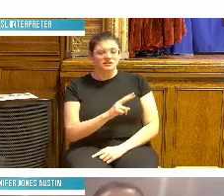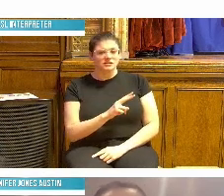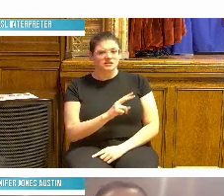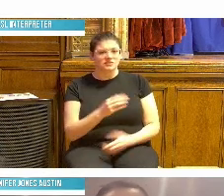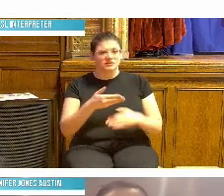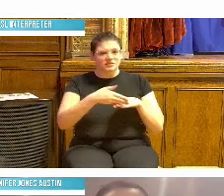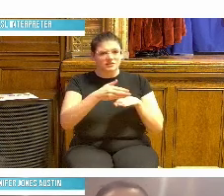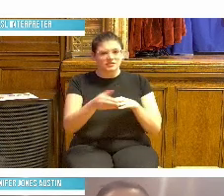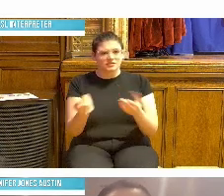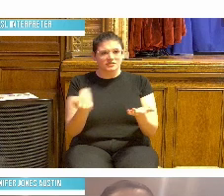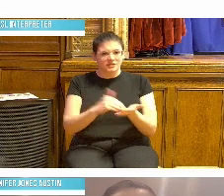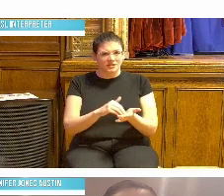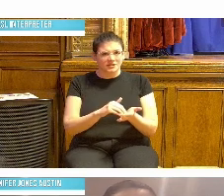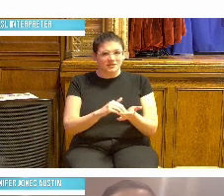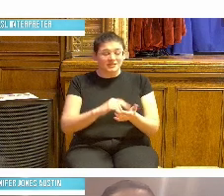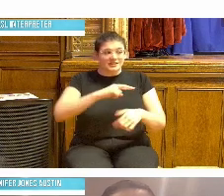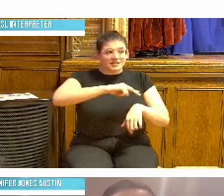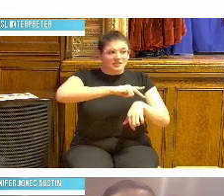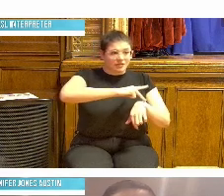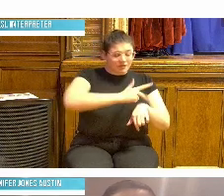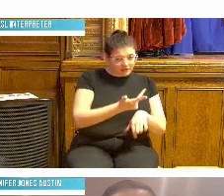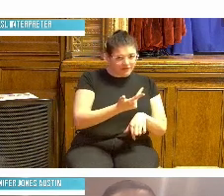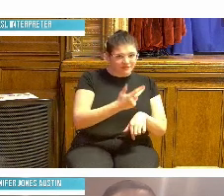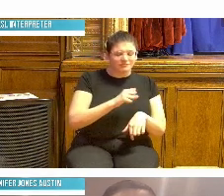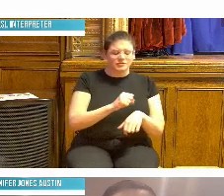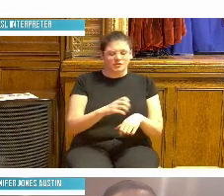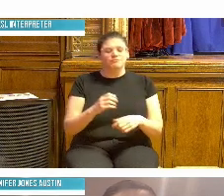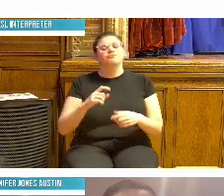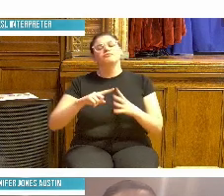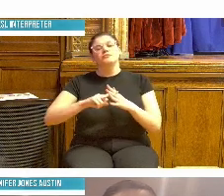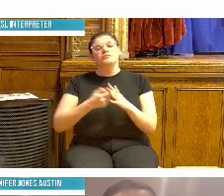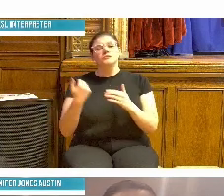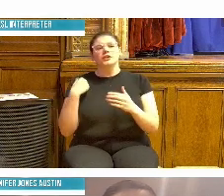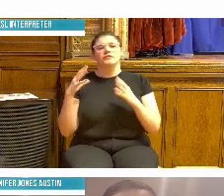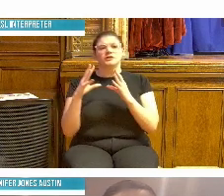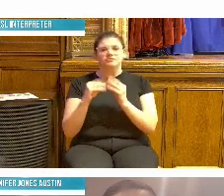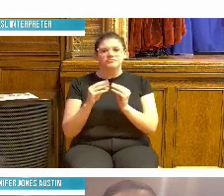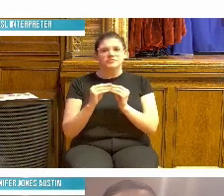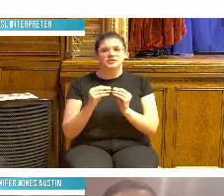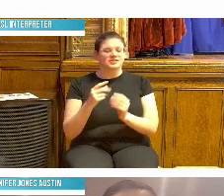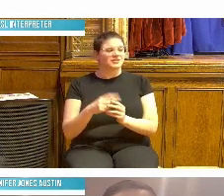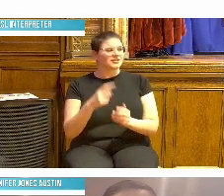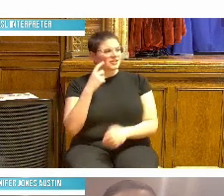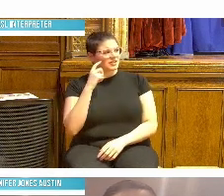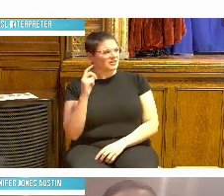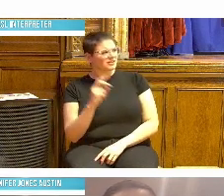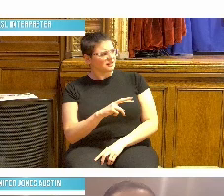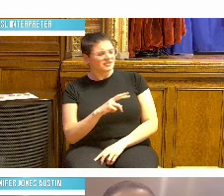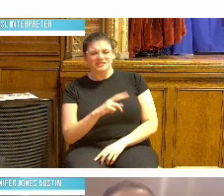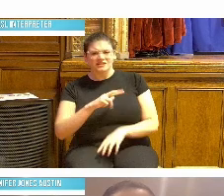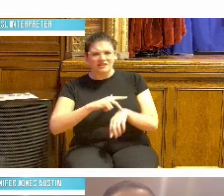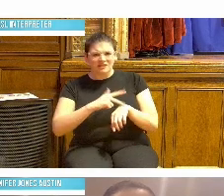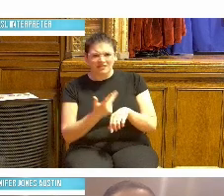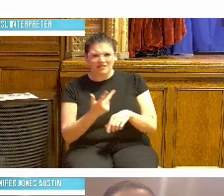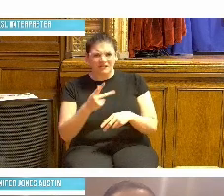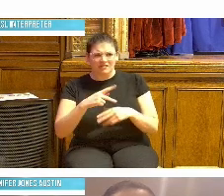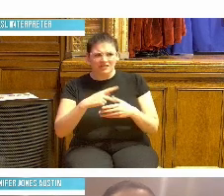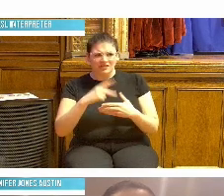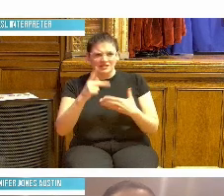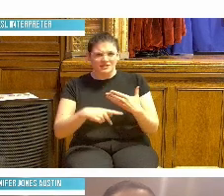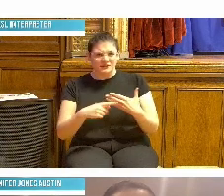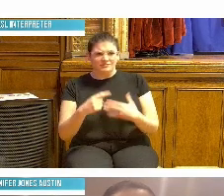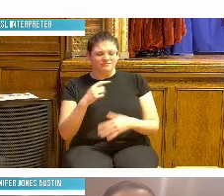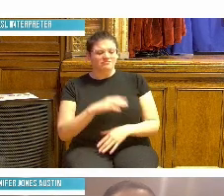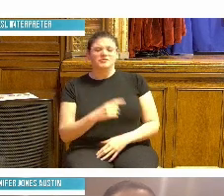contentious public meeting about a 3rd planned urban renewal project, they accused the developer and his supporters of trying to remove them